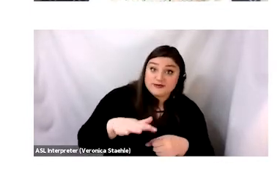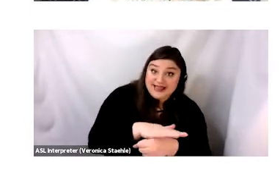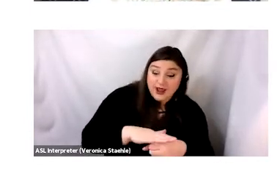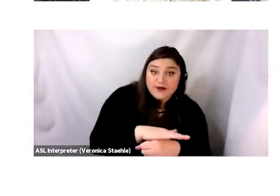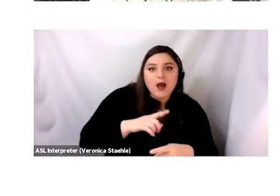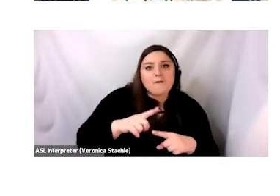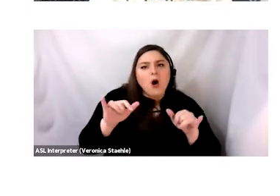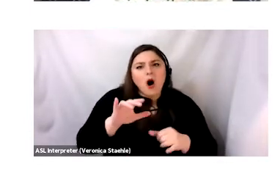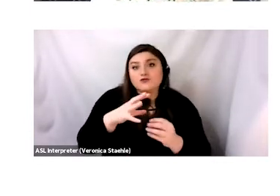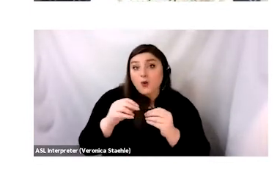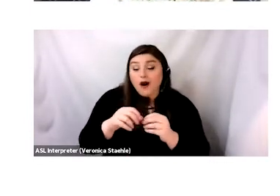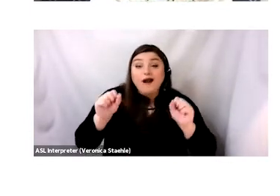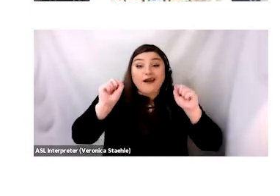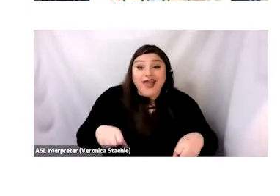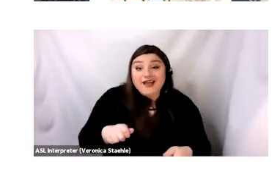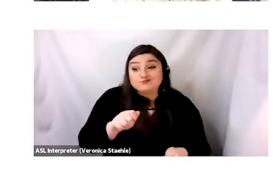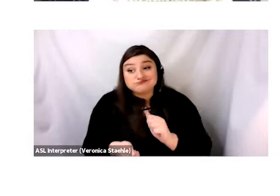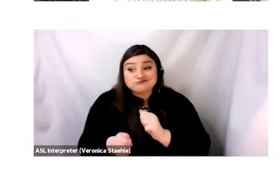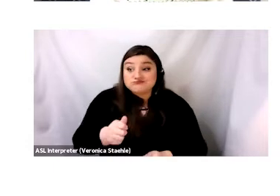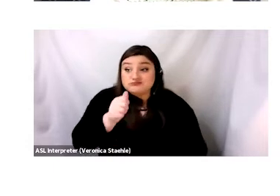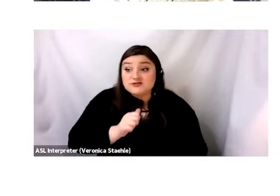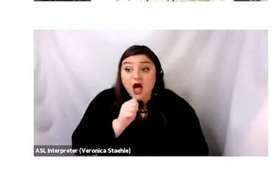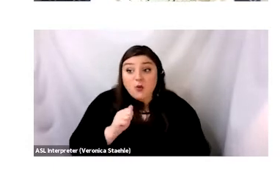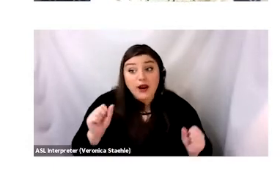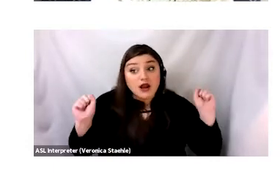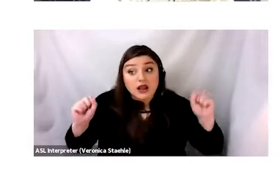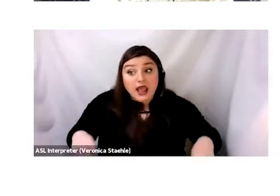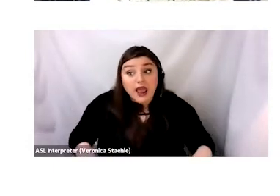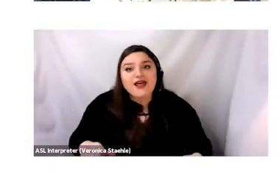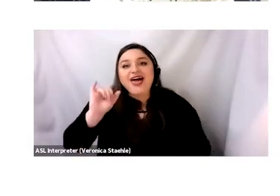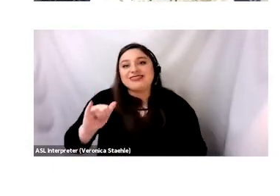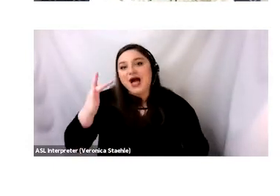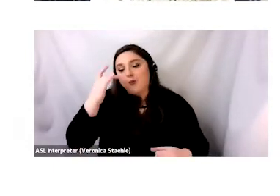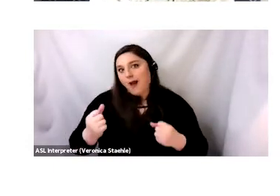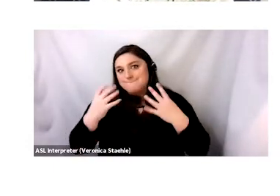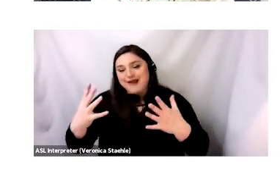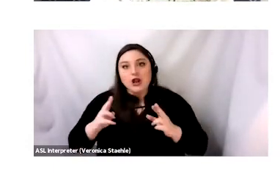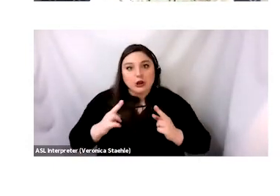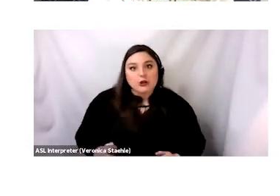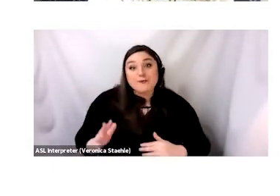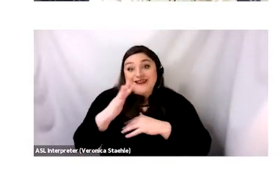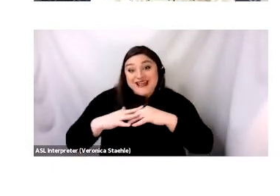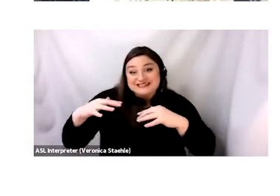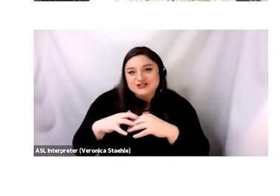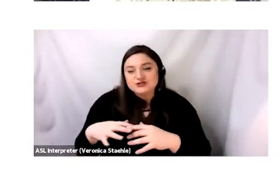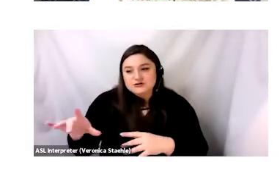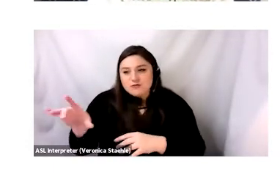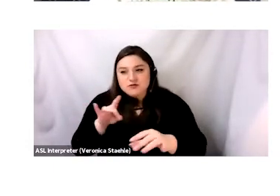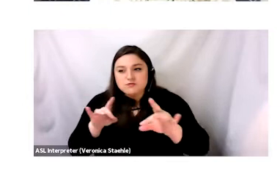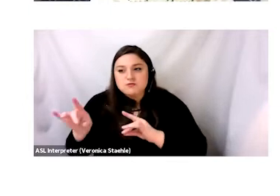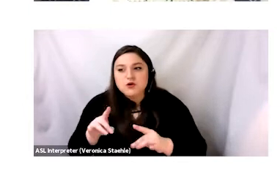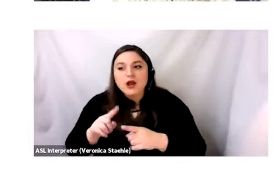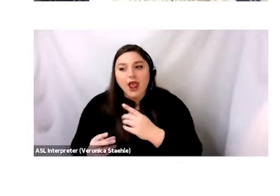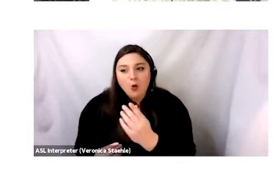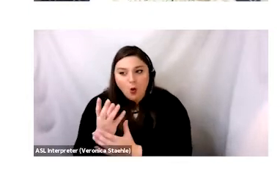needs, it's also incredibly adaptable. And that's why it was so widely domesticated by indigenous humans across the planet,